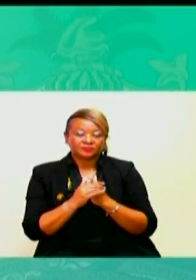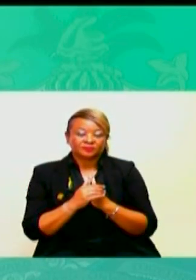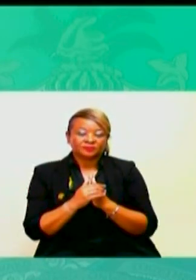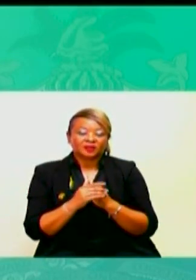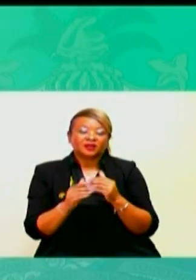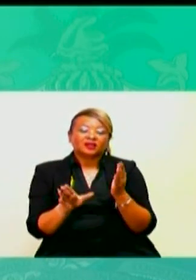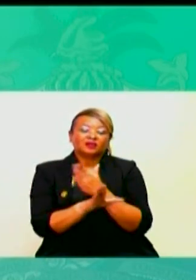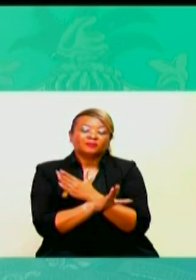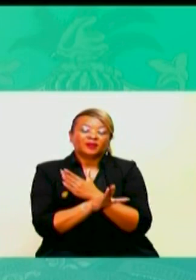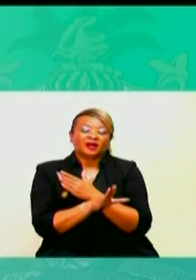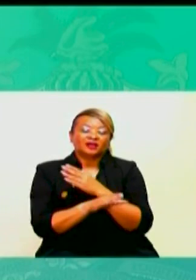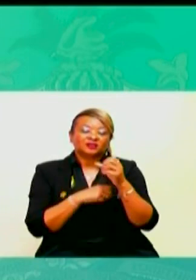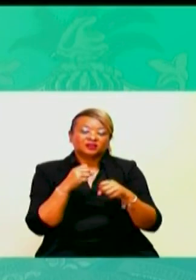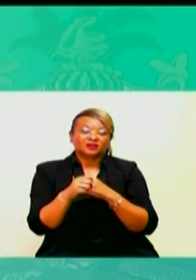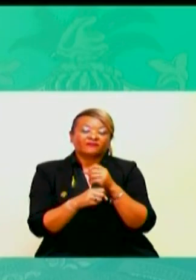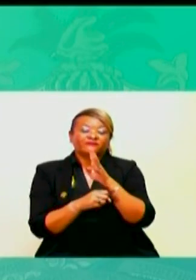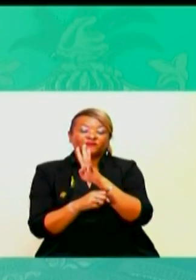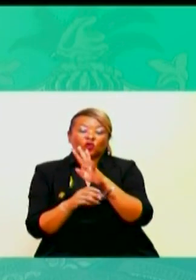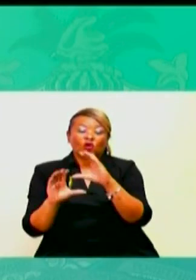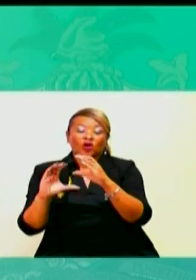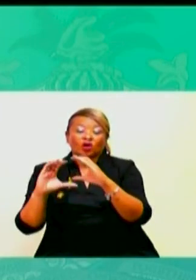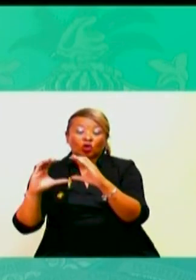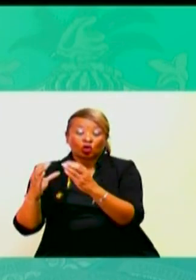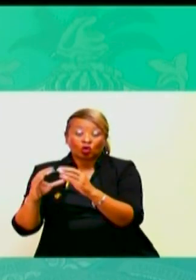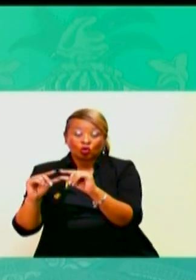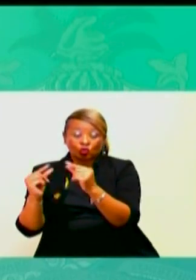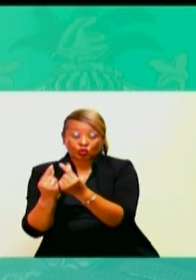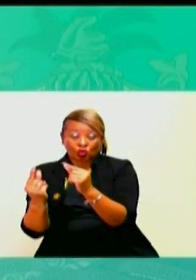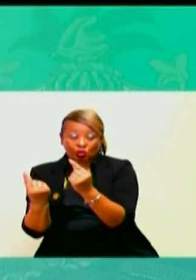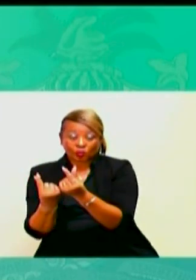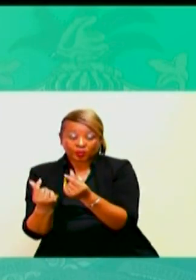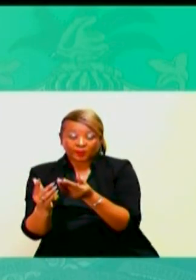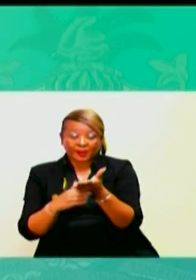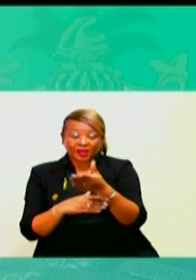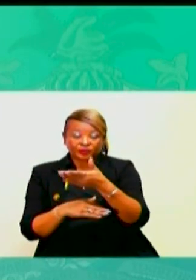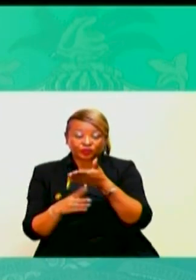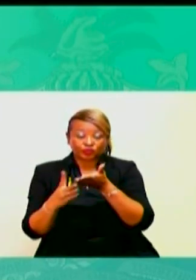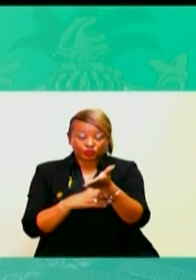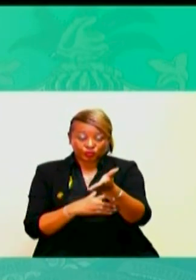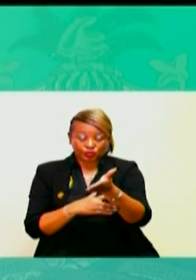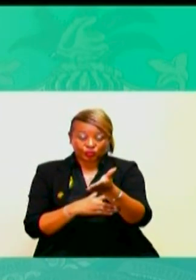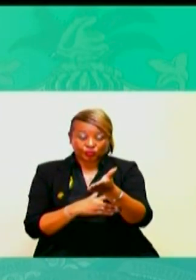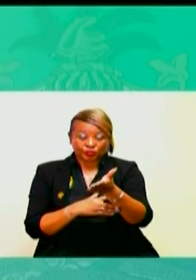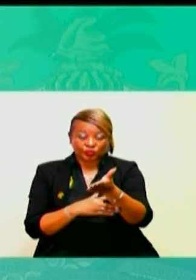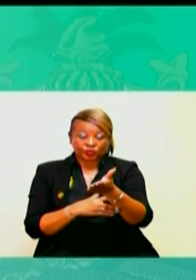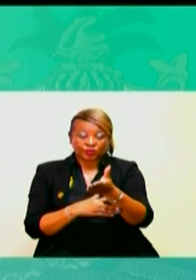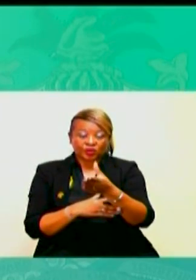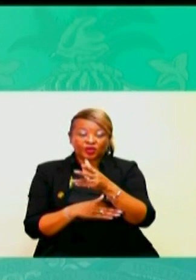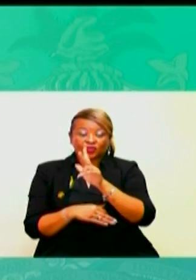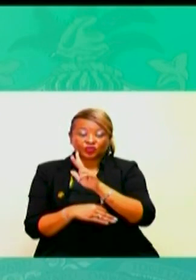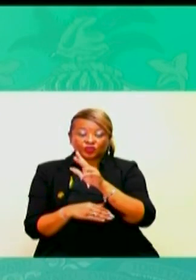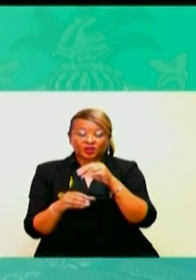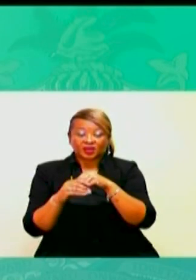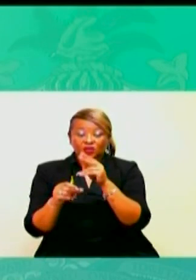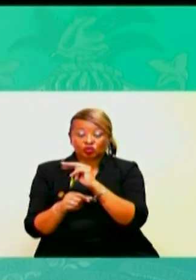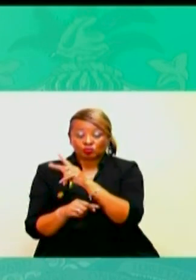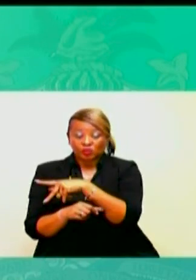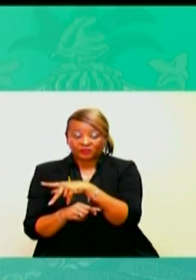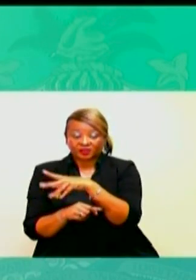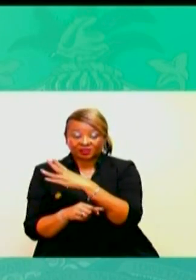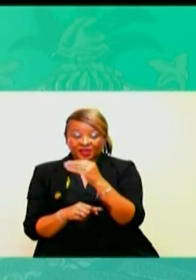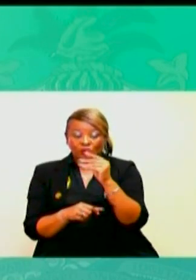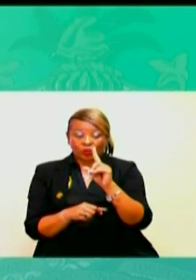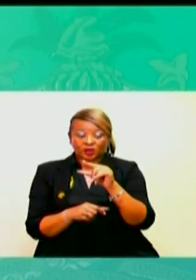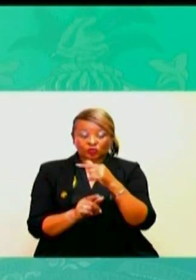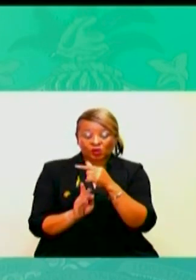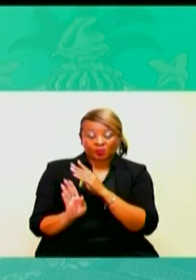year, four cohorts have passed through the National Training Agency, three in New Providence and one in